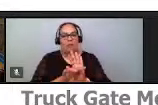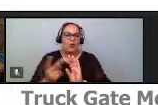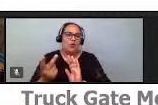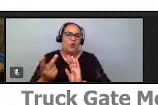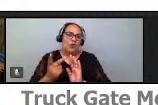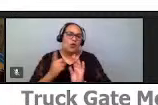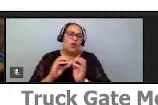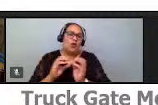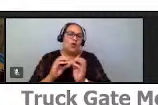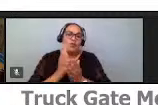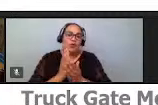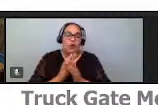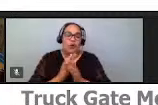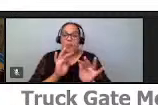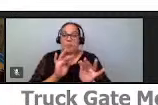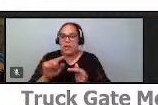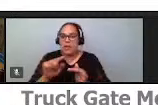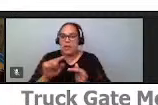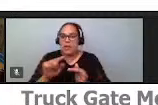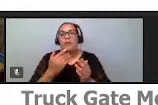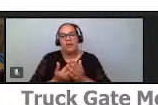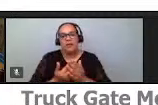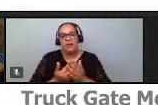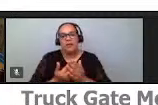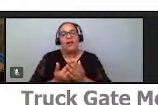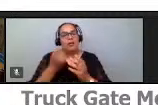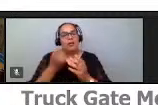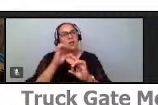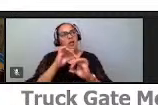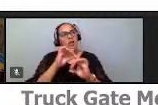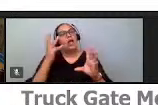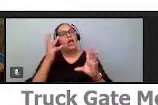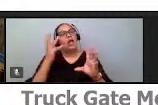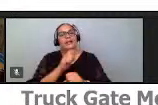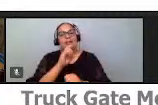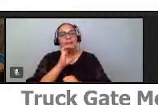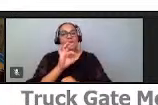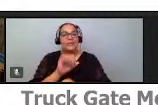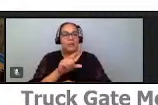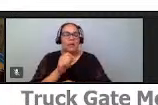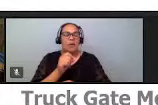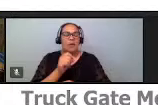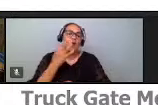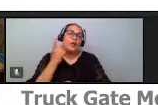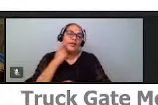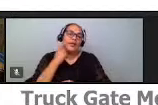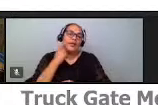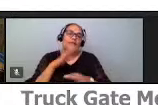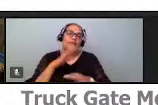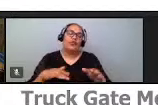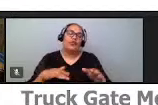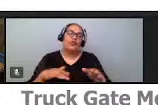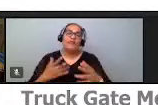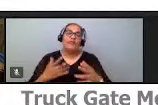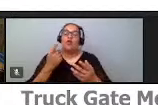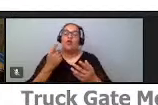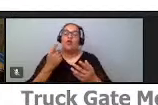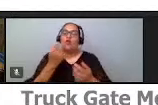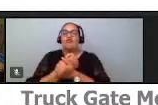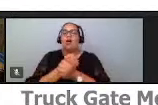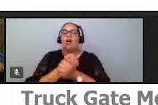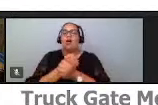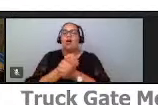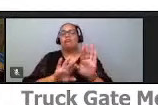make sure that people can or industry can understand that that is when it's an easier traffic flow or truck flow into the